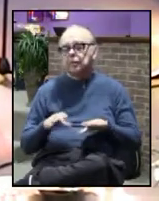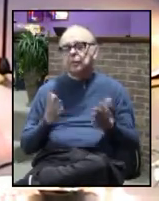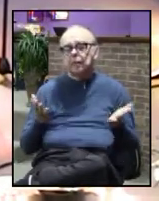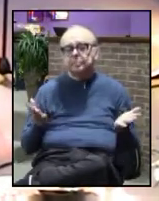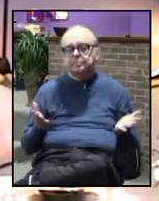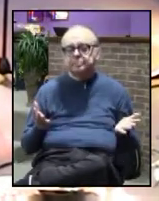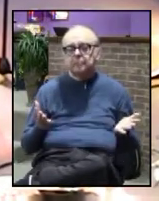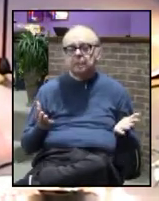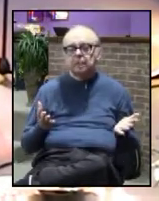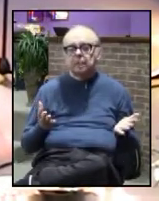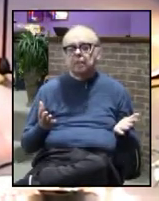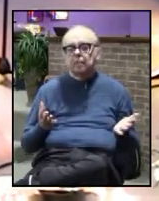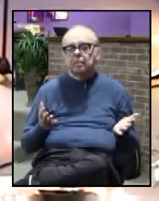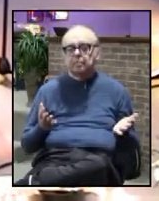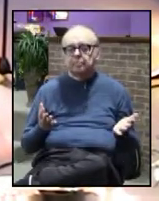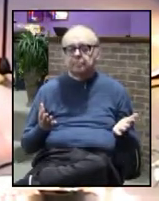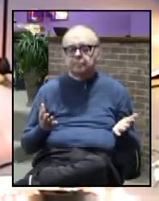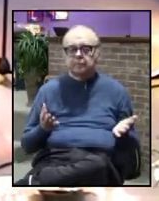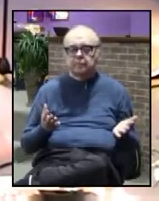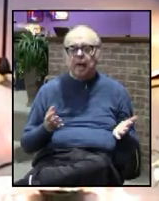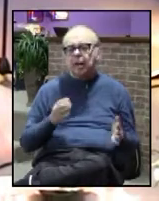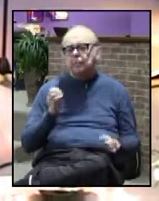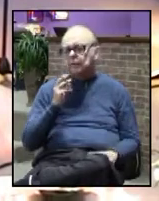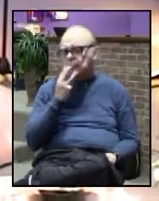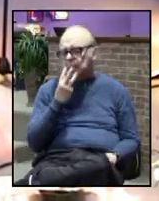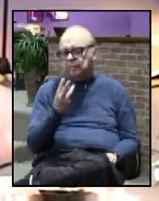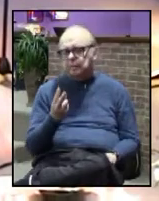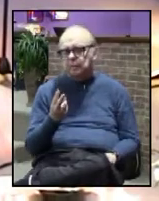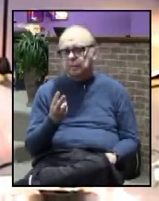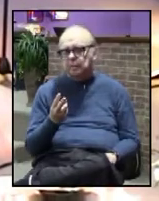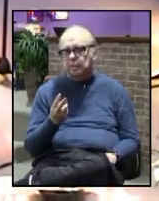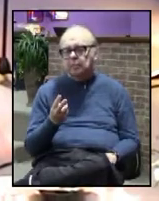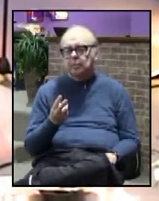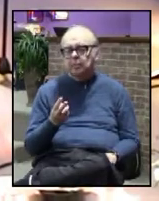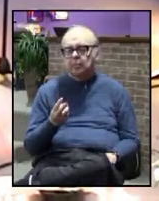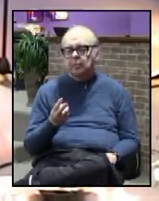do? You ever watched